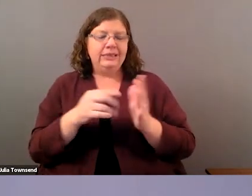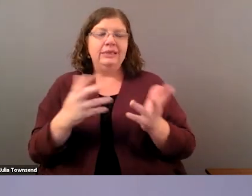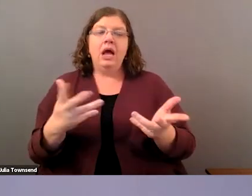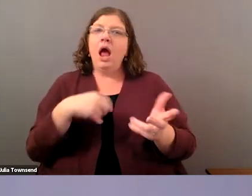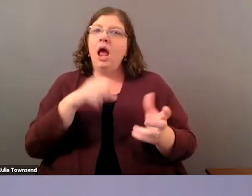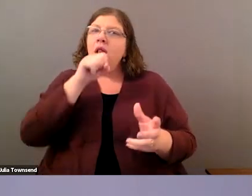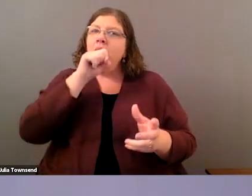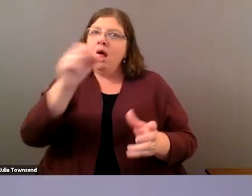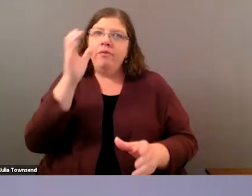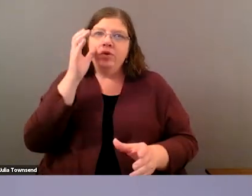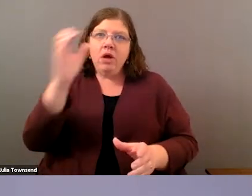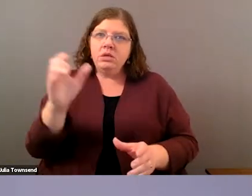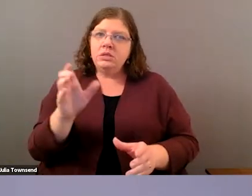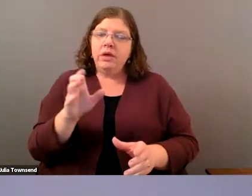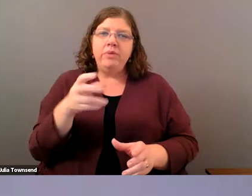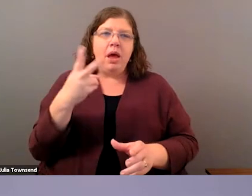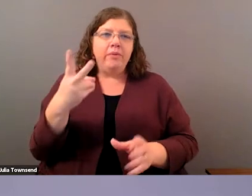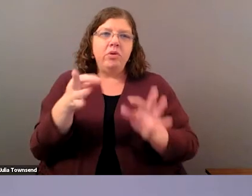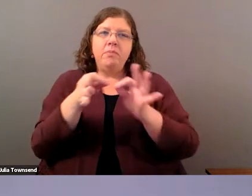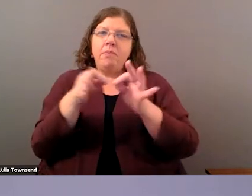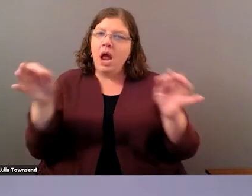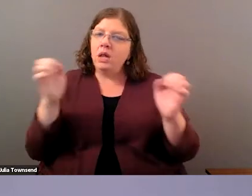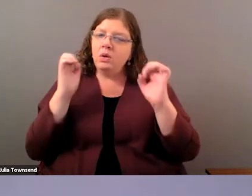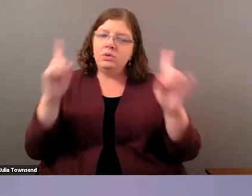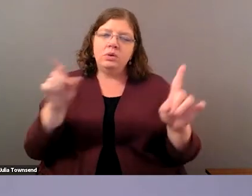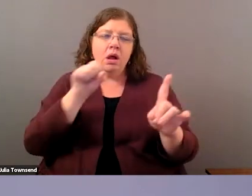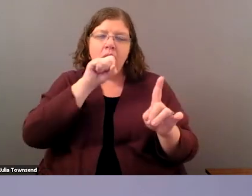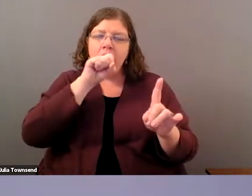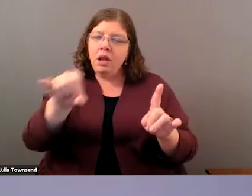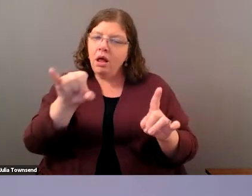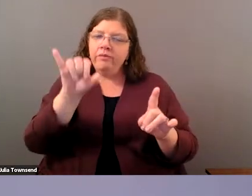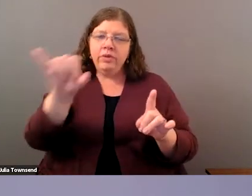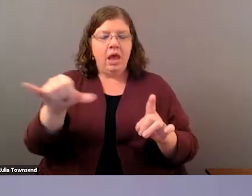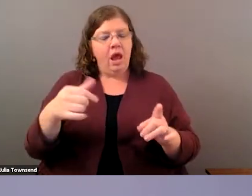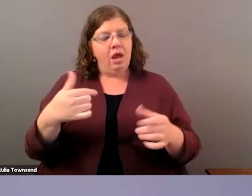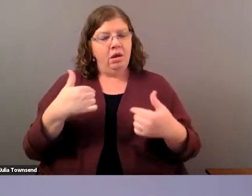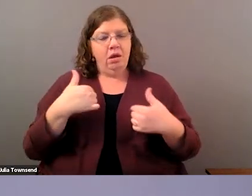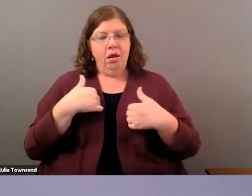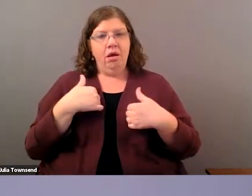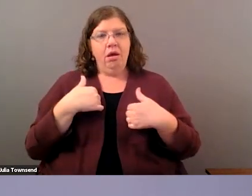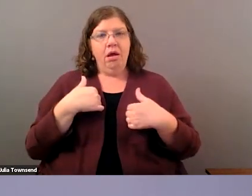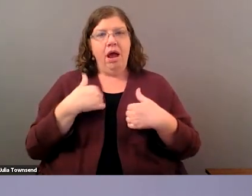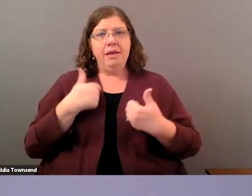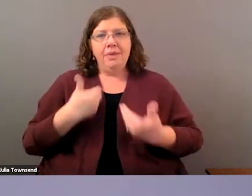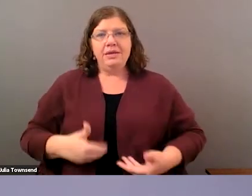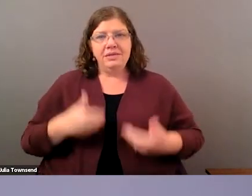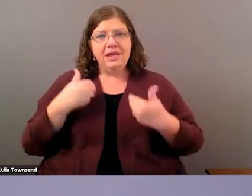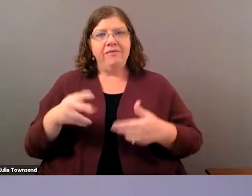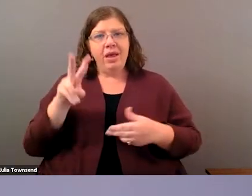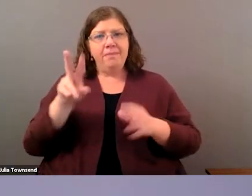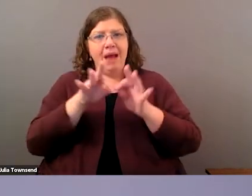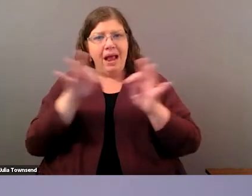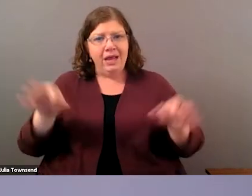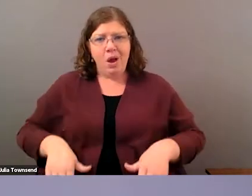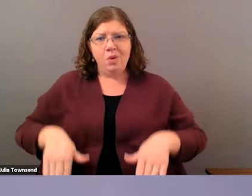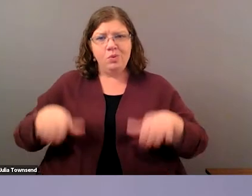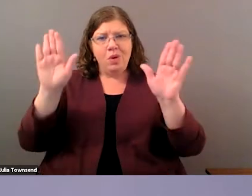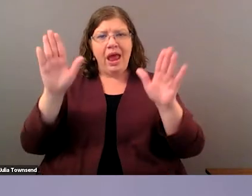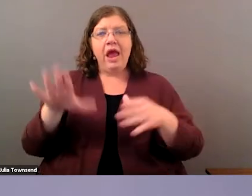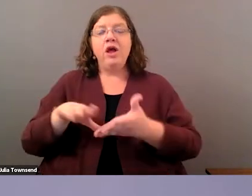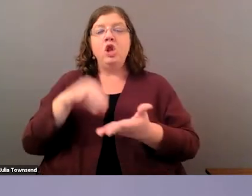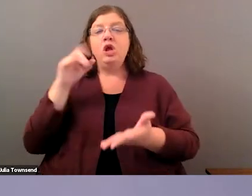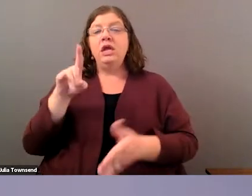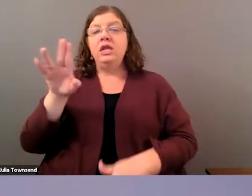the concept of bilingual education. I myself am bilingual or was raised learning Dutch.